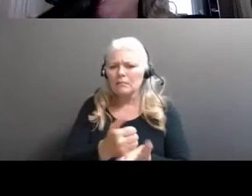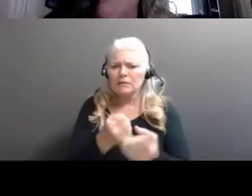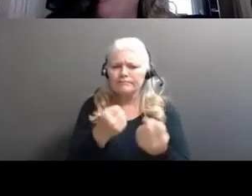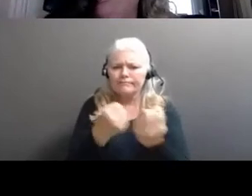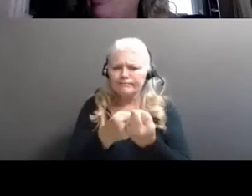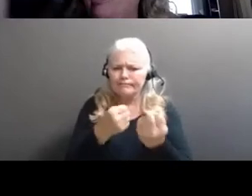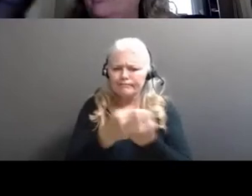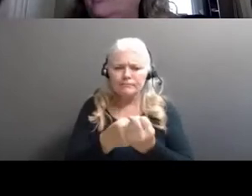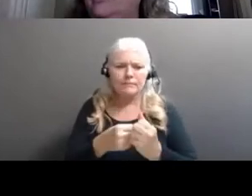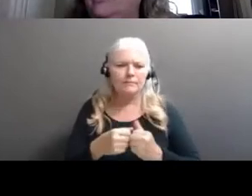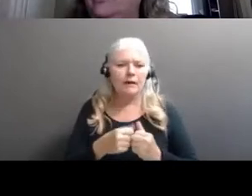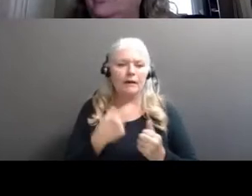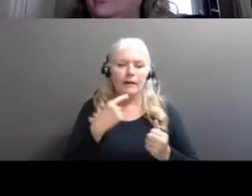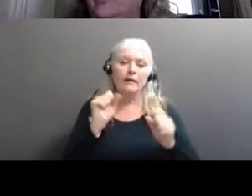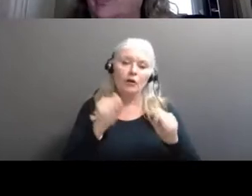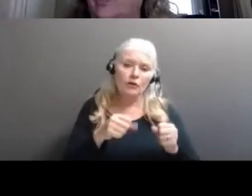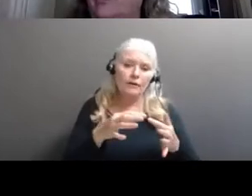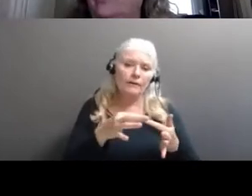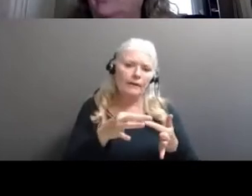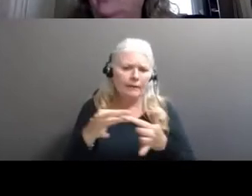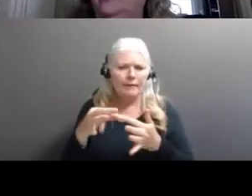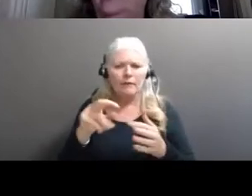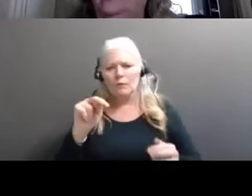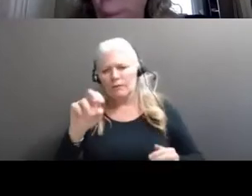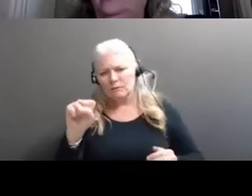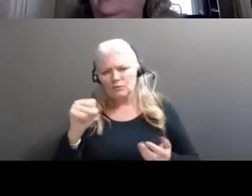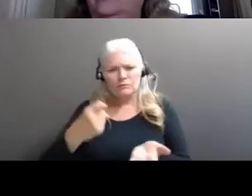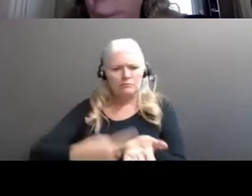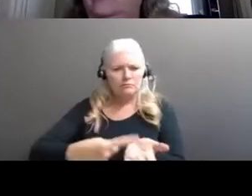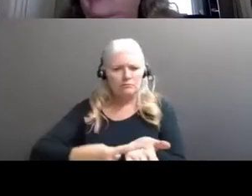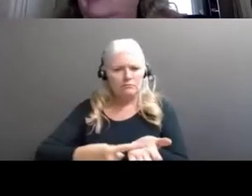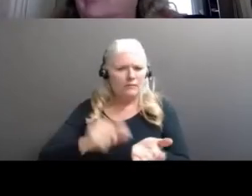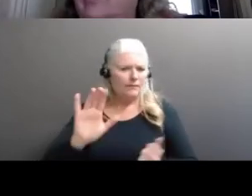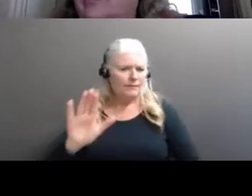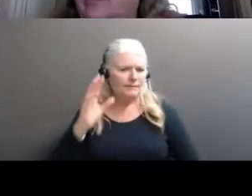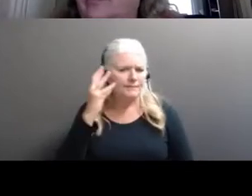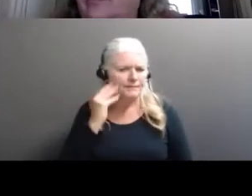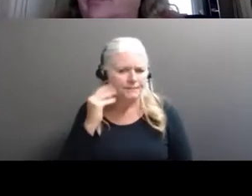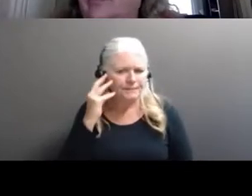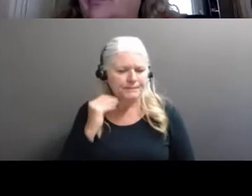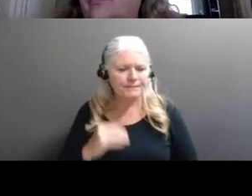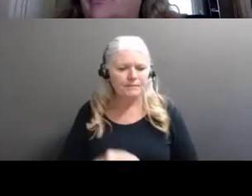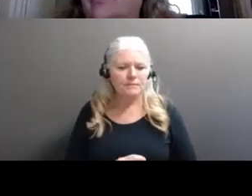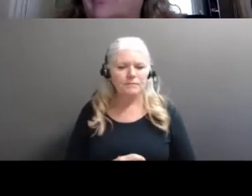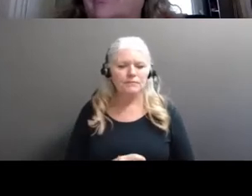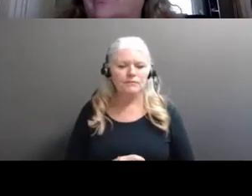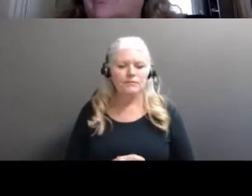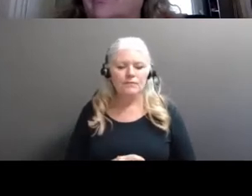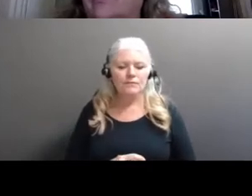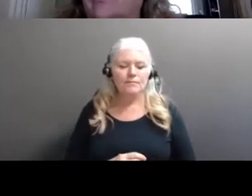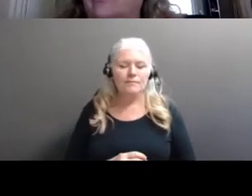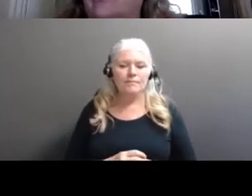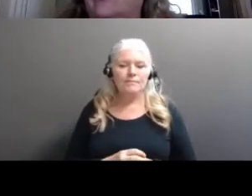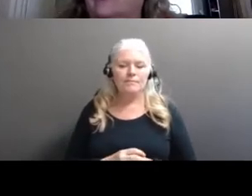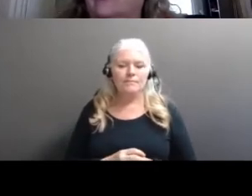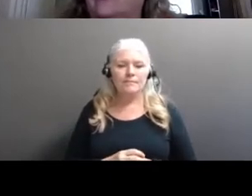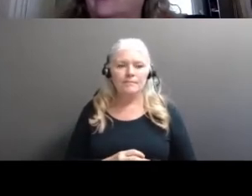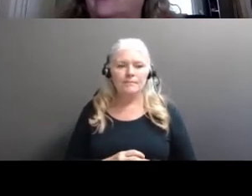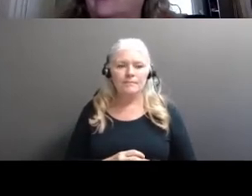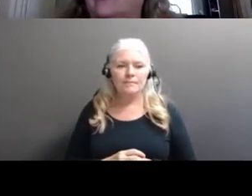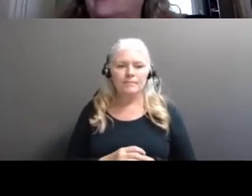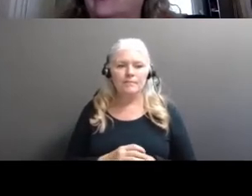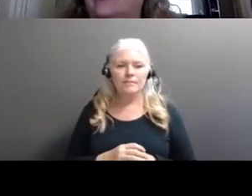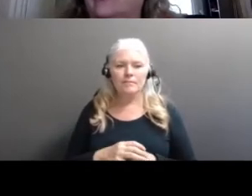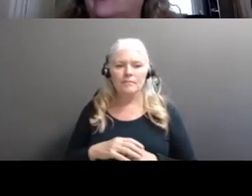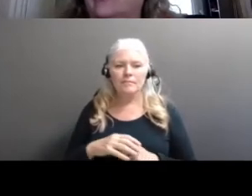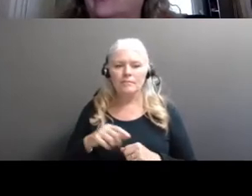about Nova Scotia, but certainly here, one of the insights, the difference a restorative approach makes in